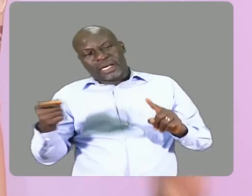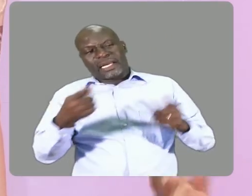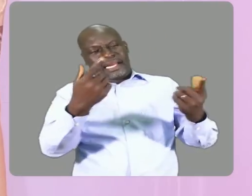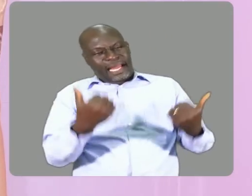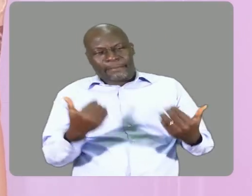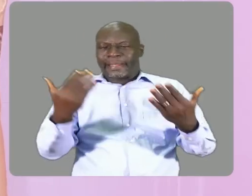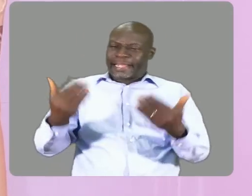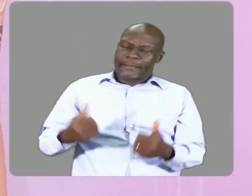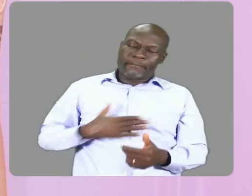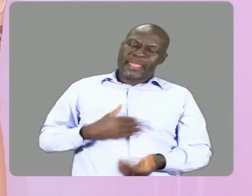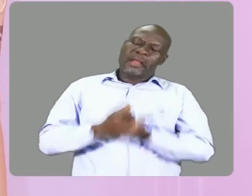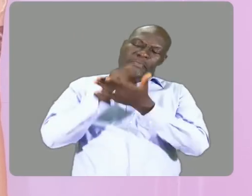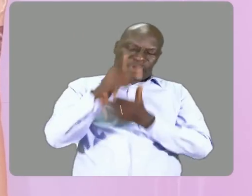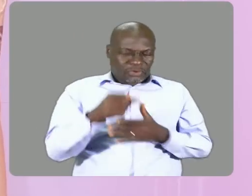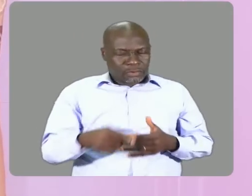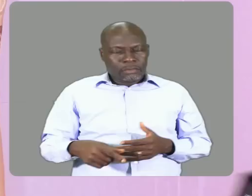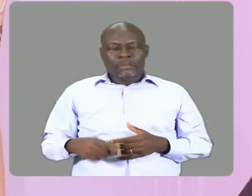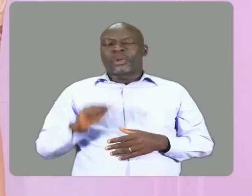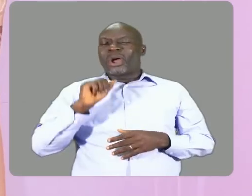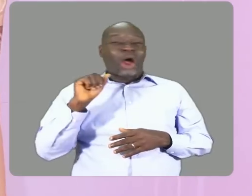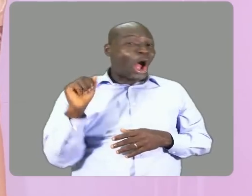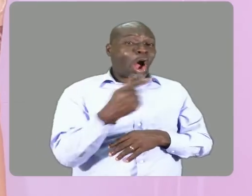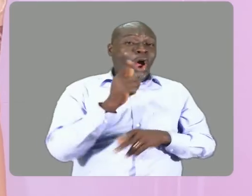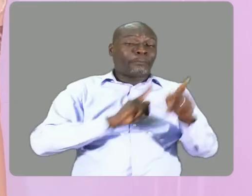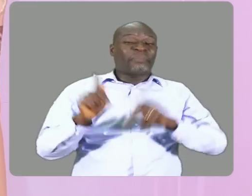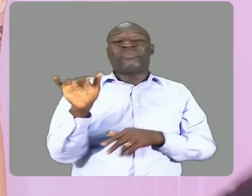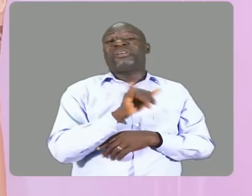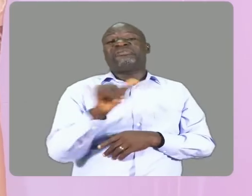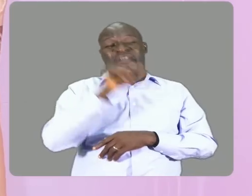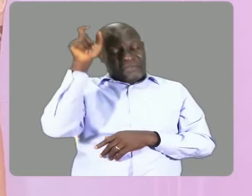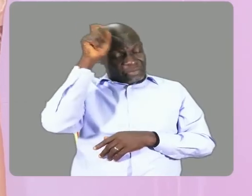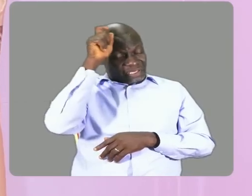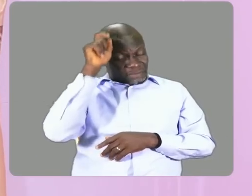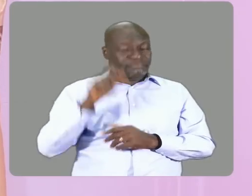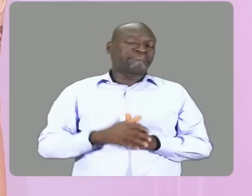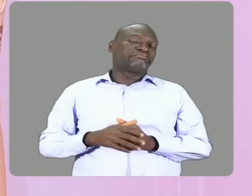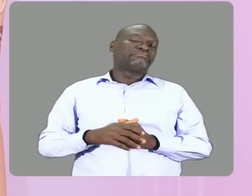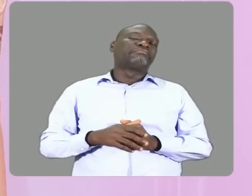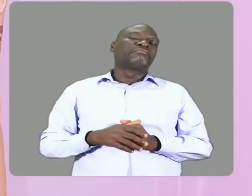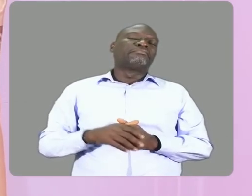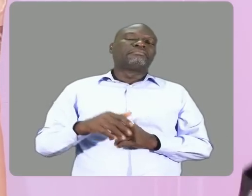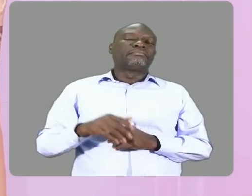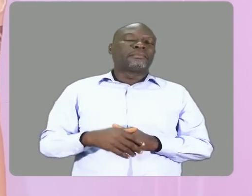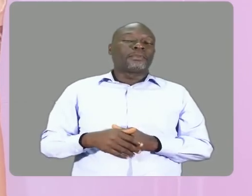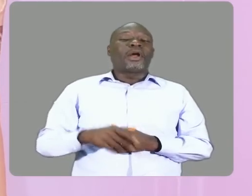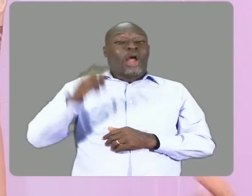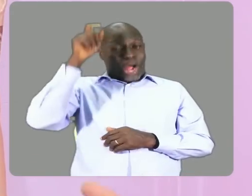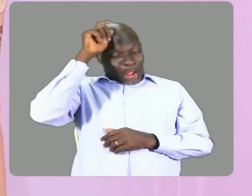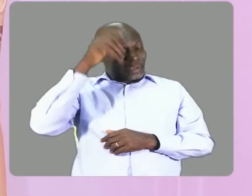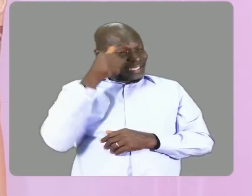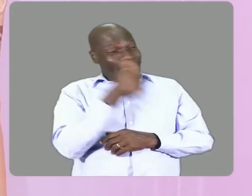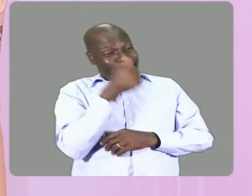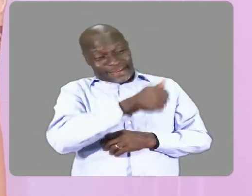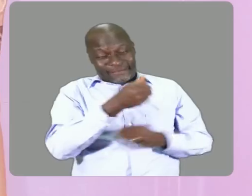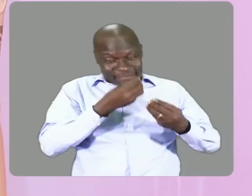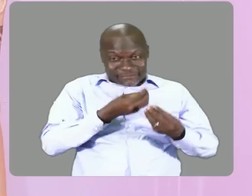ye frame na nade ben de ben obonsam no na num se onyankopon ahyira job ensa no